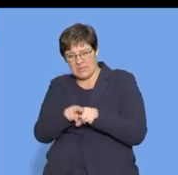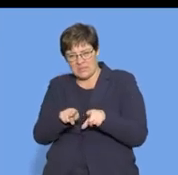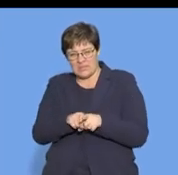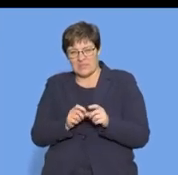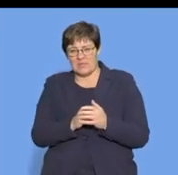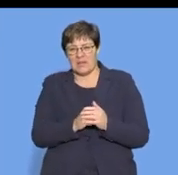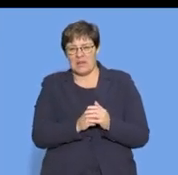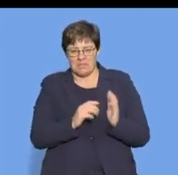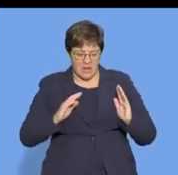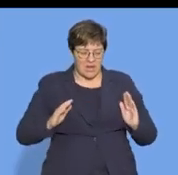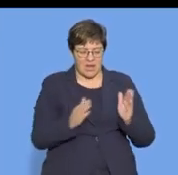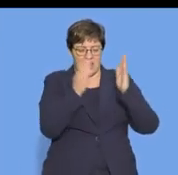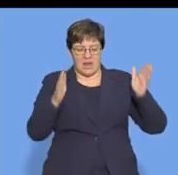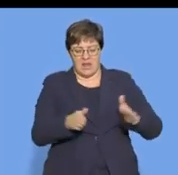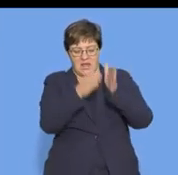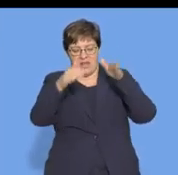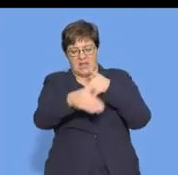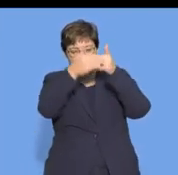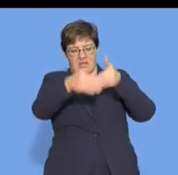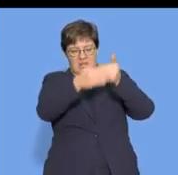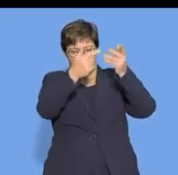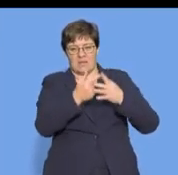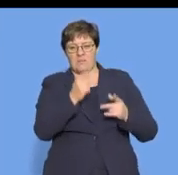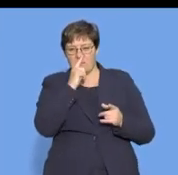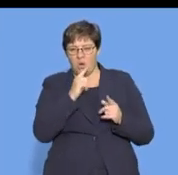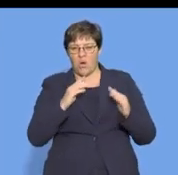shape, and it has been flattened out on these